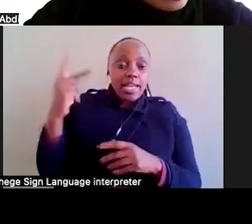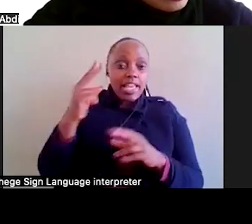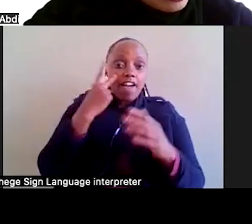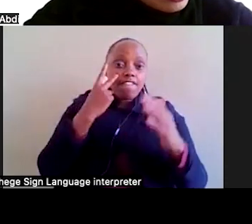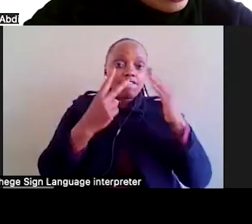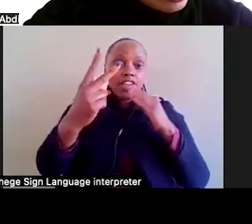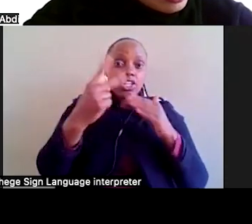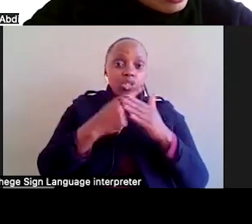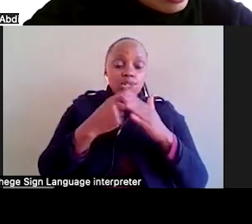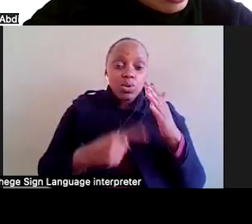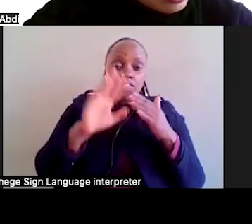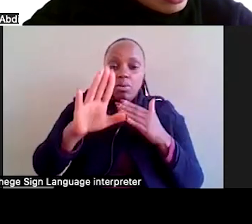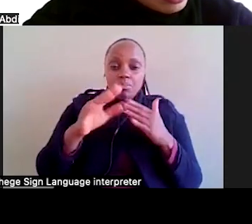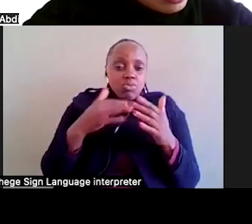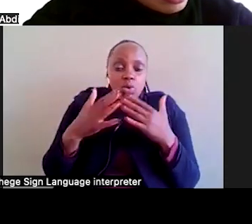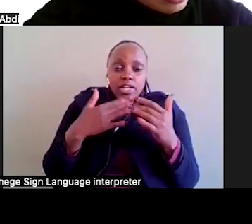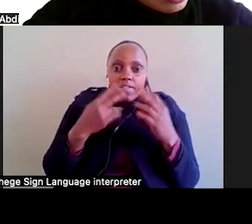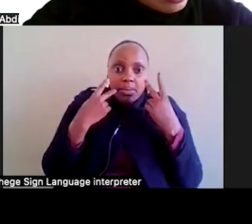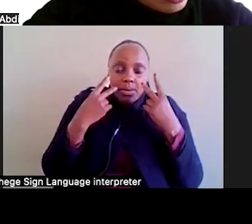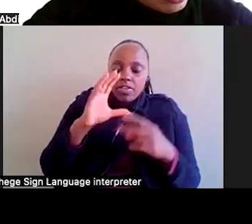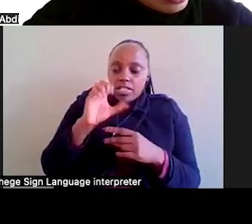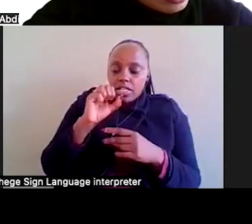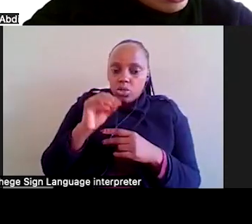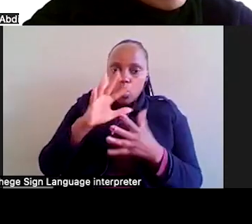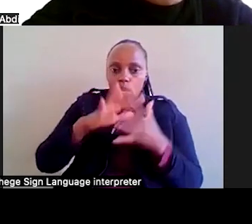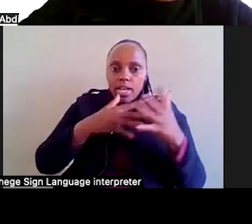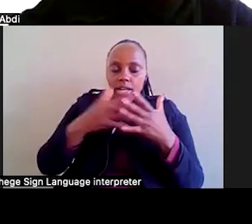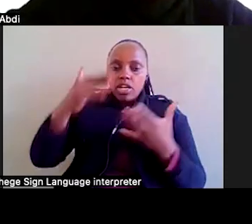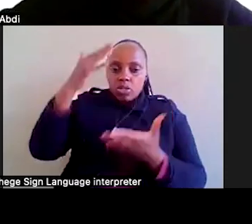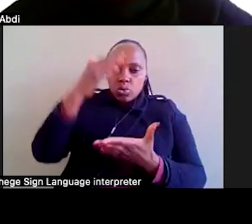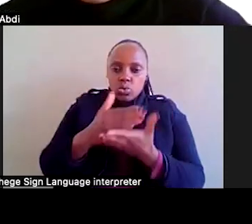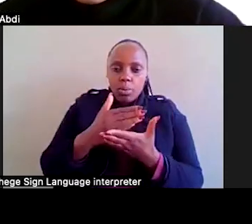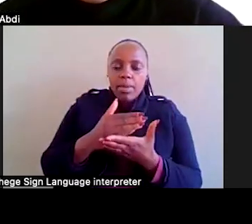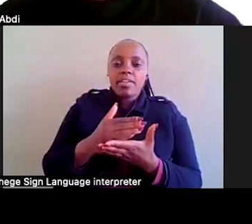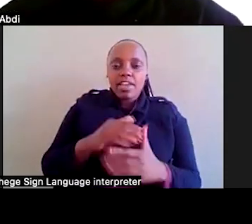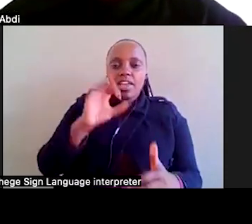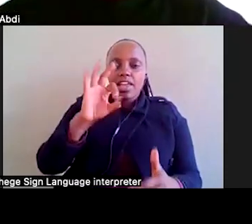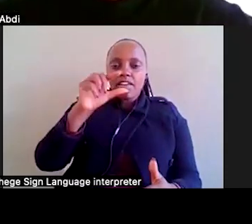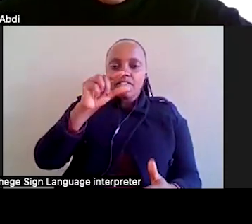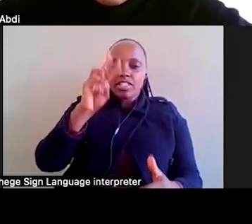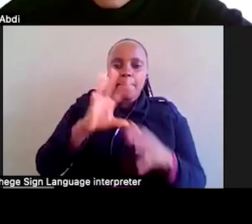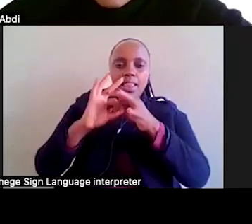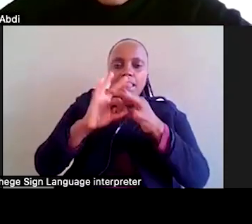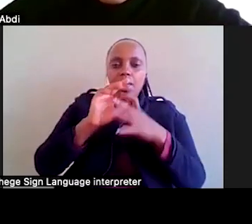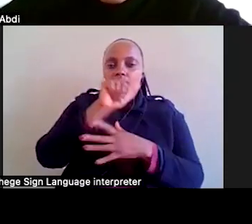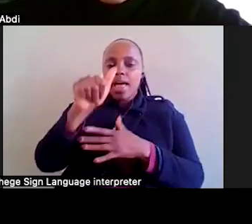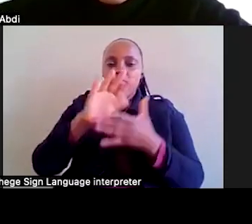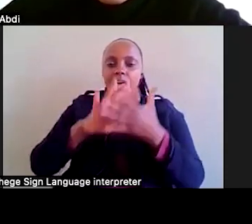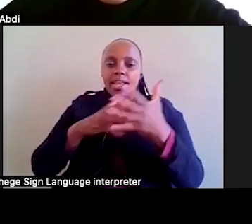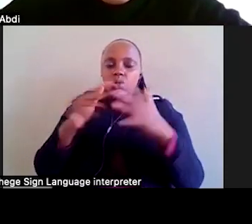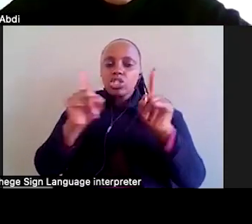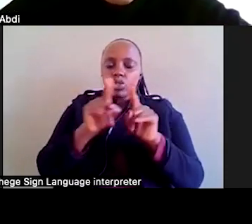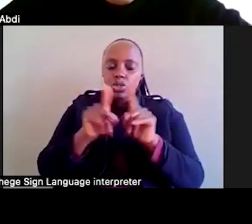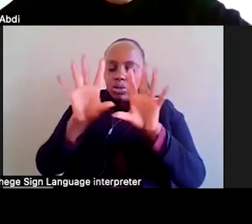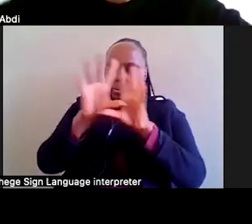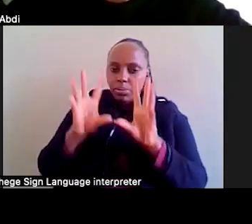vision from your standpoint of the CSO network in Kenya to end FGM and its alliances with other networks? And also couple that